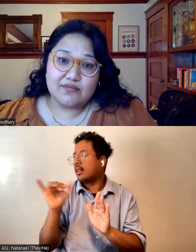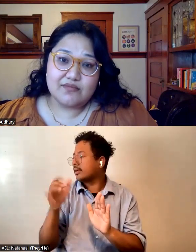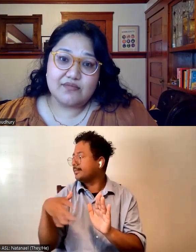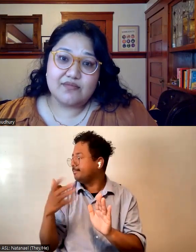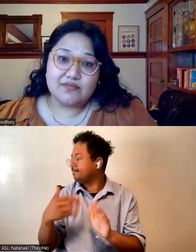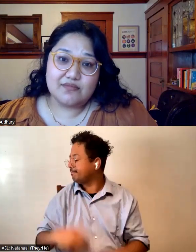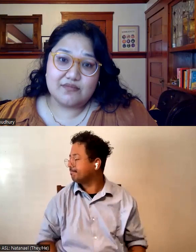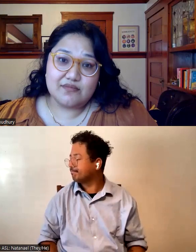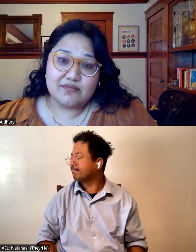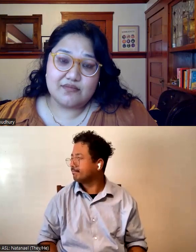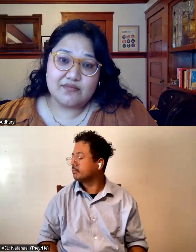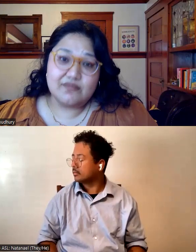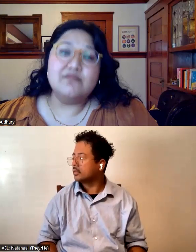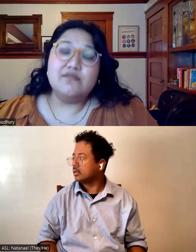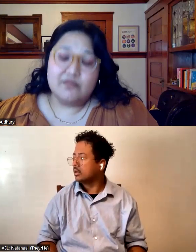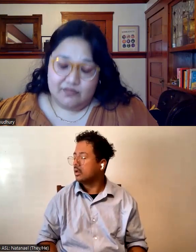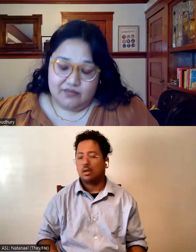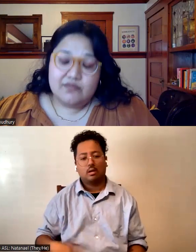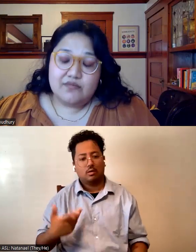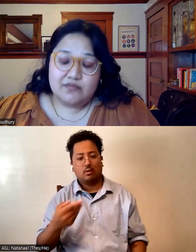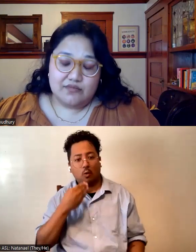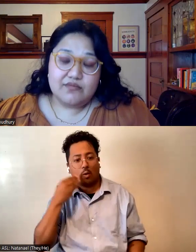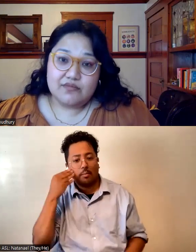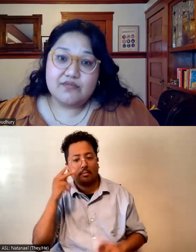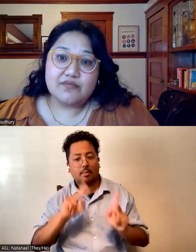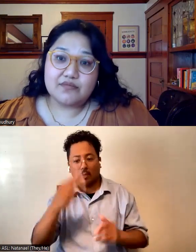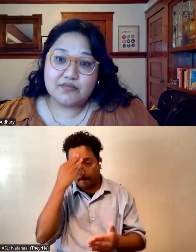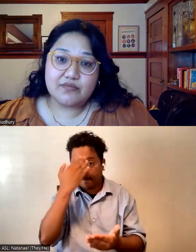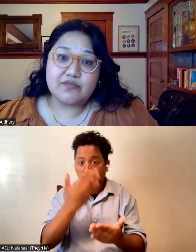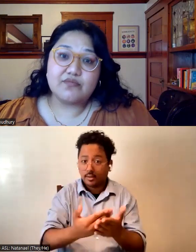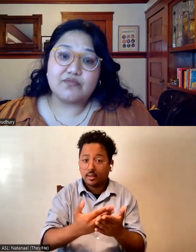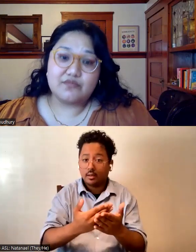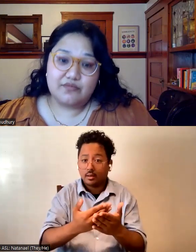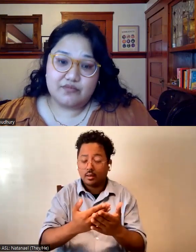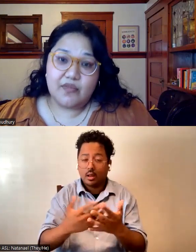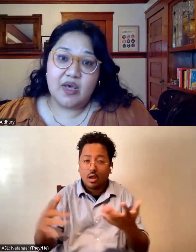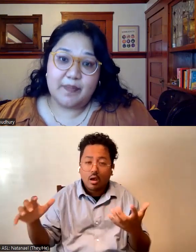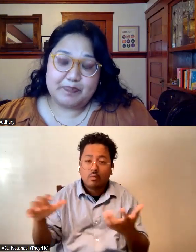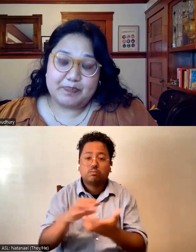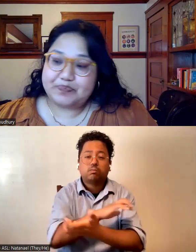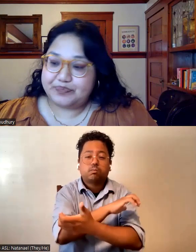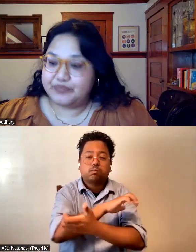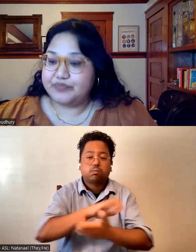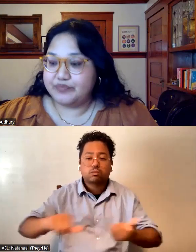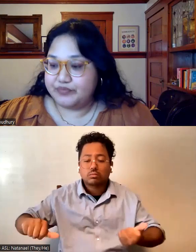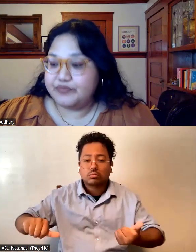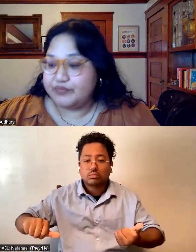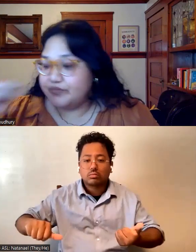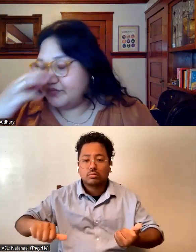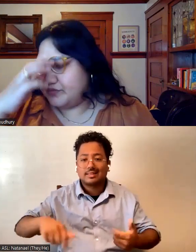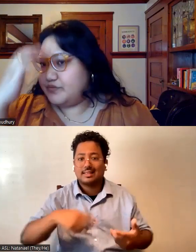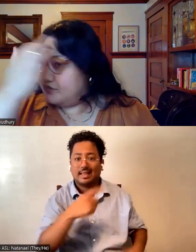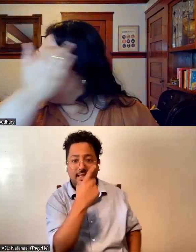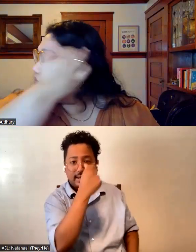the homes of Muslim residents be razed to the ground in India the same way we are